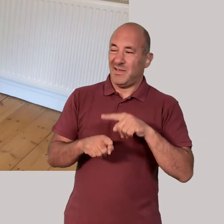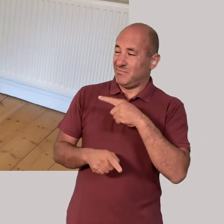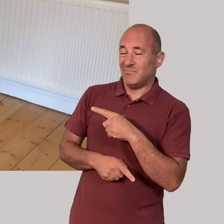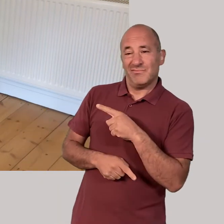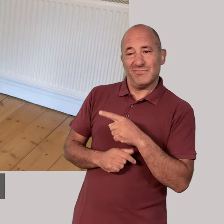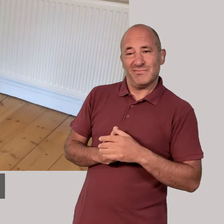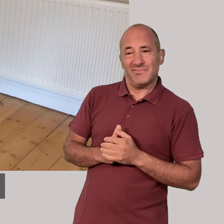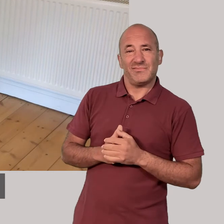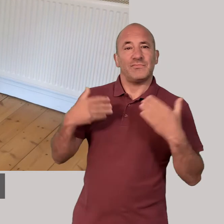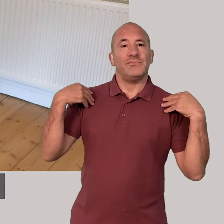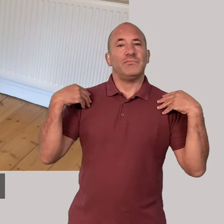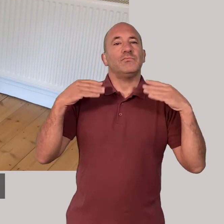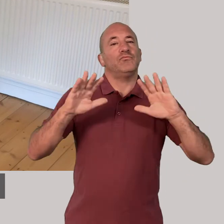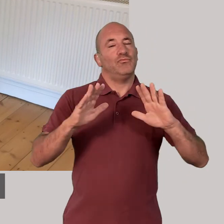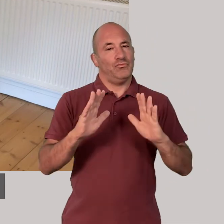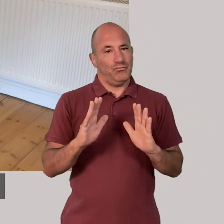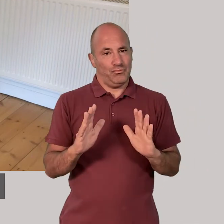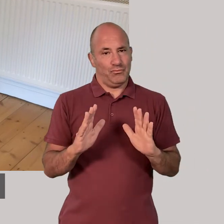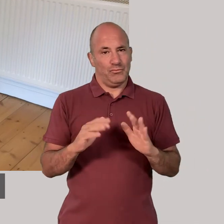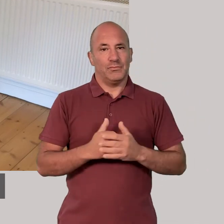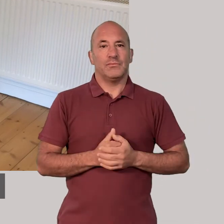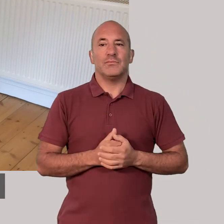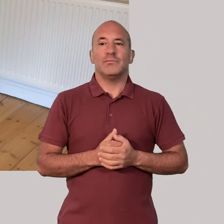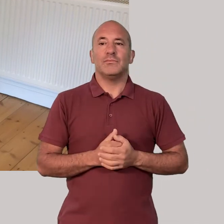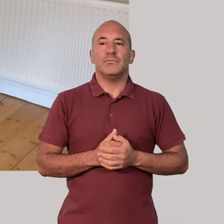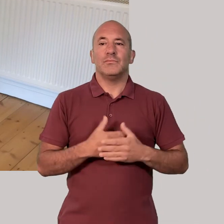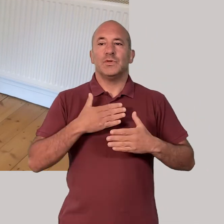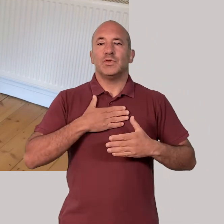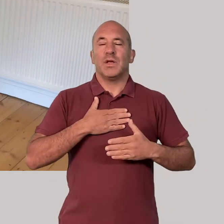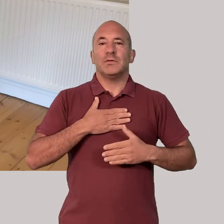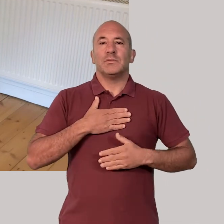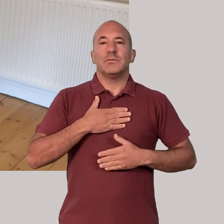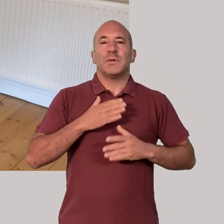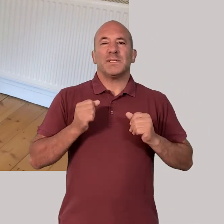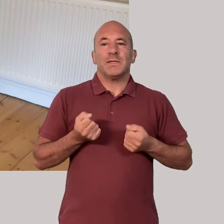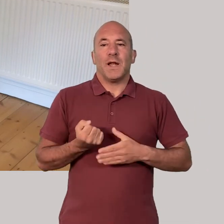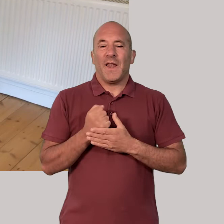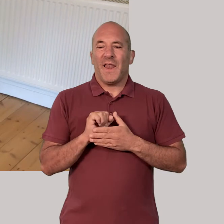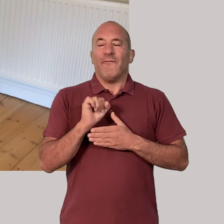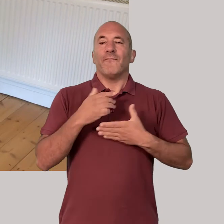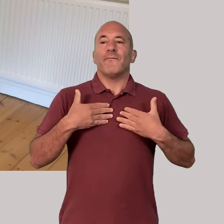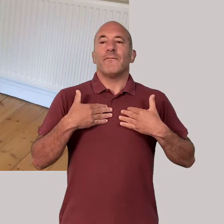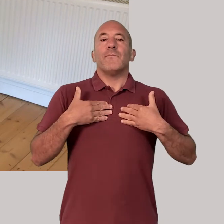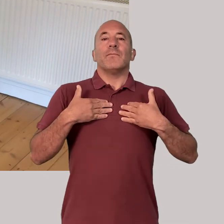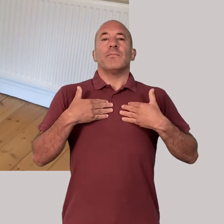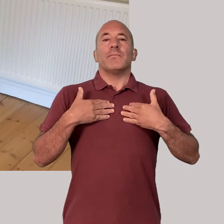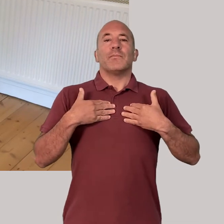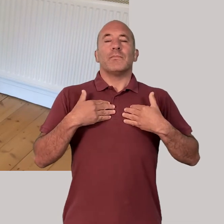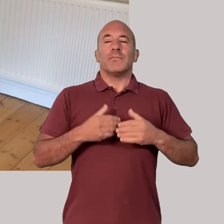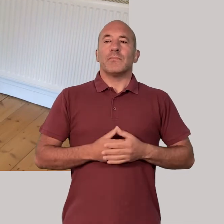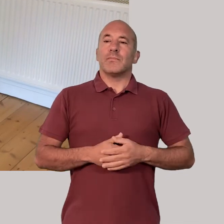exercise. And see if you relax your shoulders, if you can lift your chest a little bit